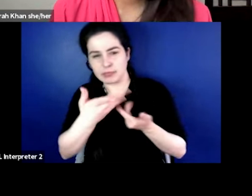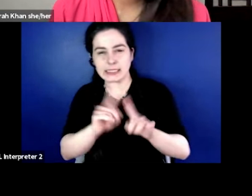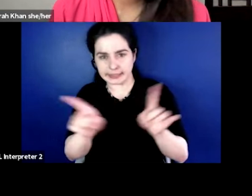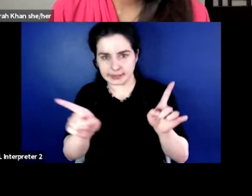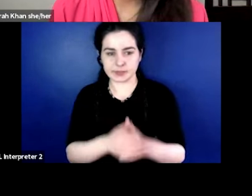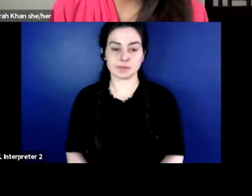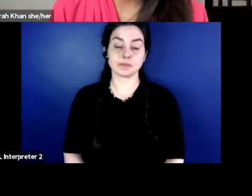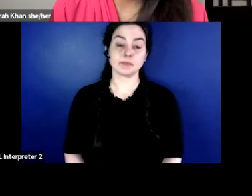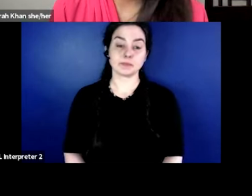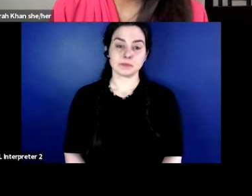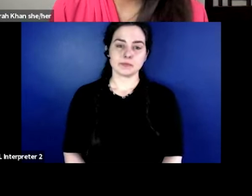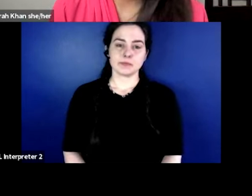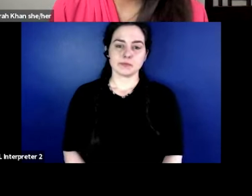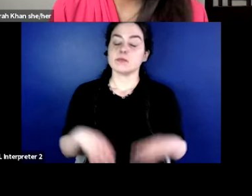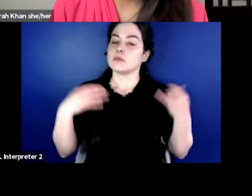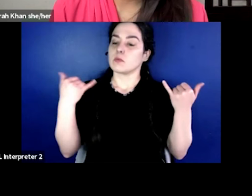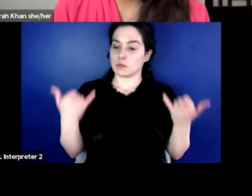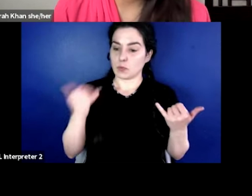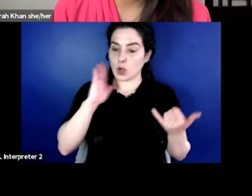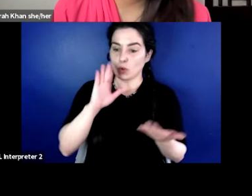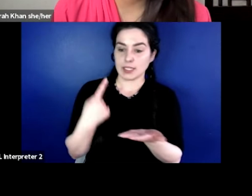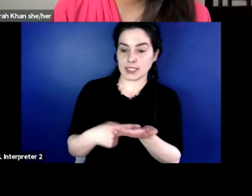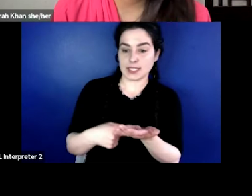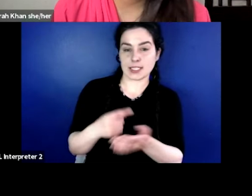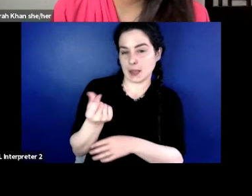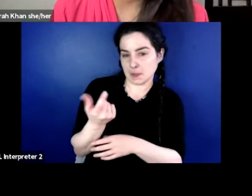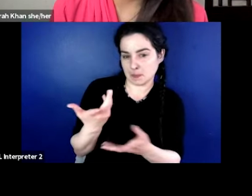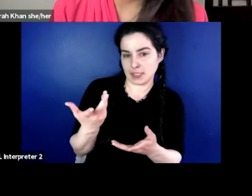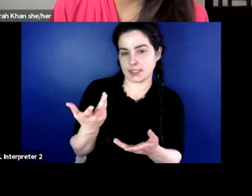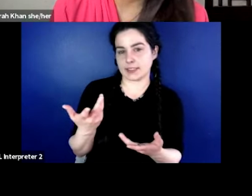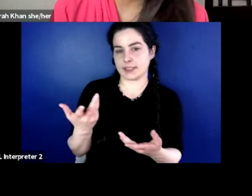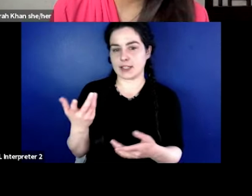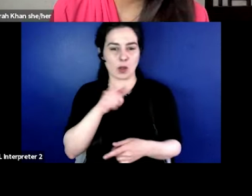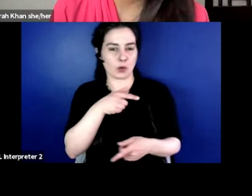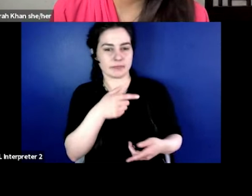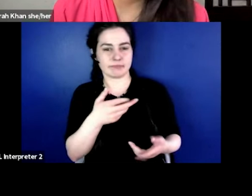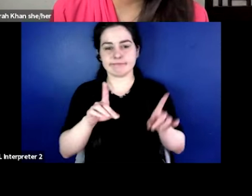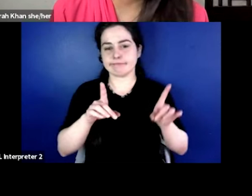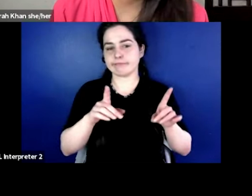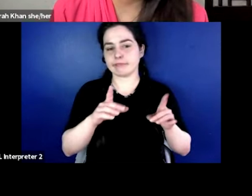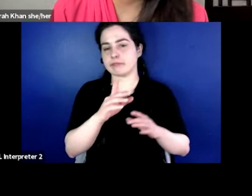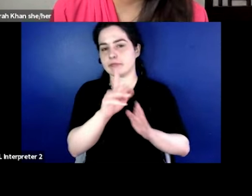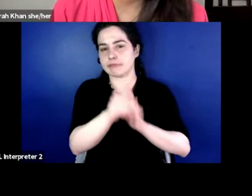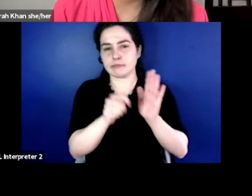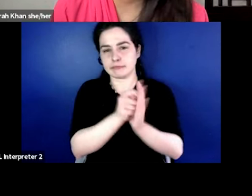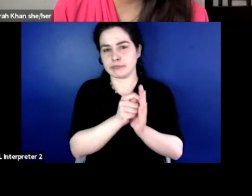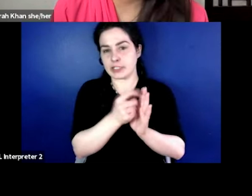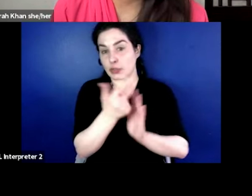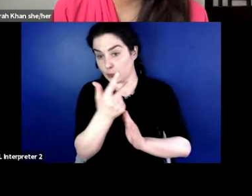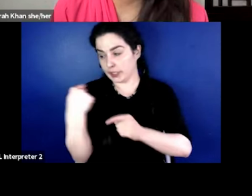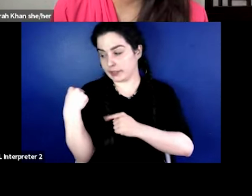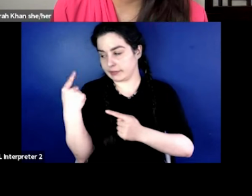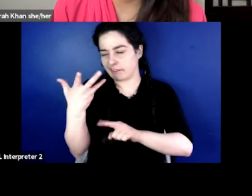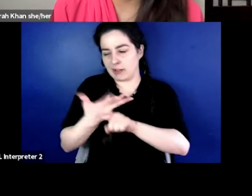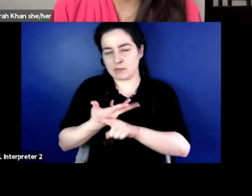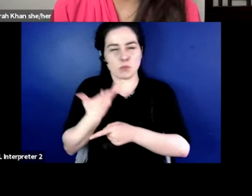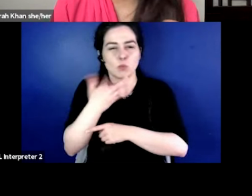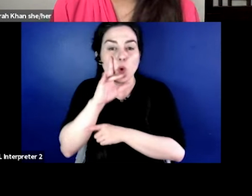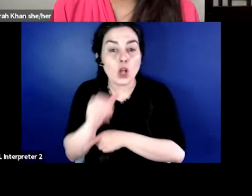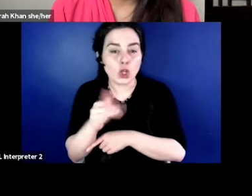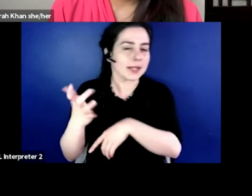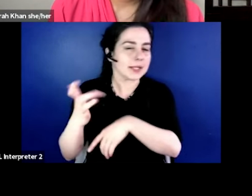So I wanted to talk a little bit and end us off before we get into questions, a little bit of the snapshot of what's been happening for the past last five months